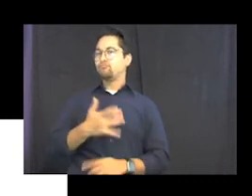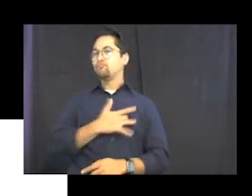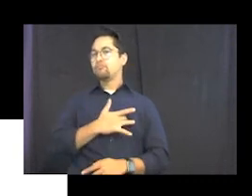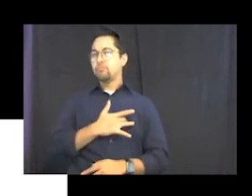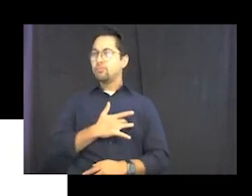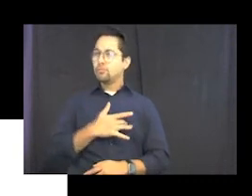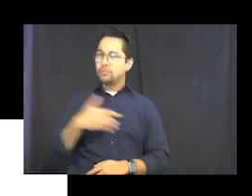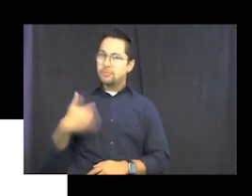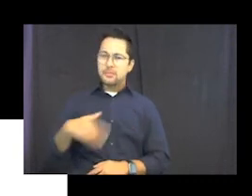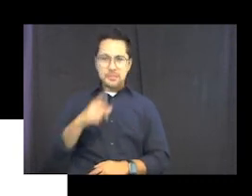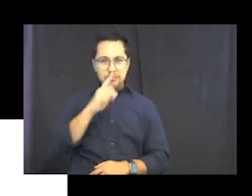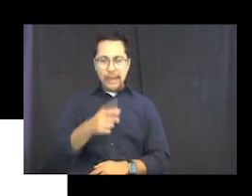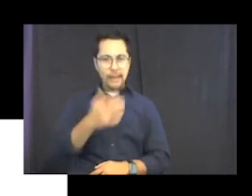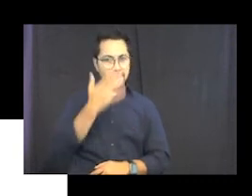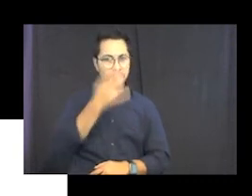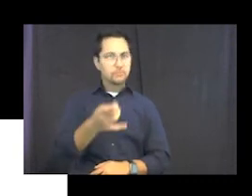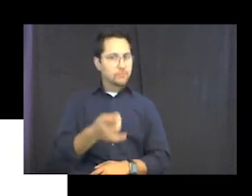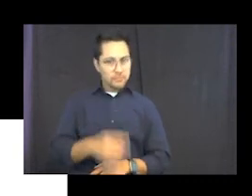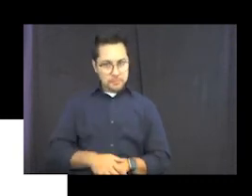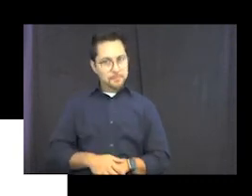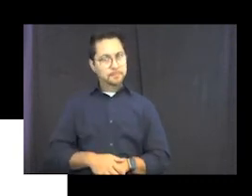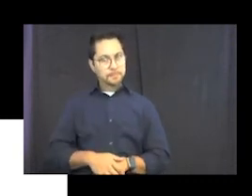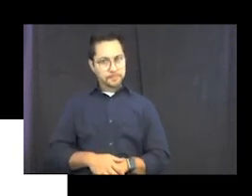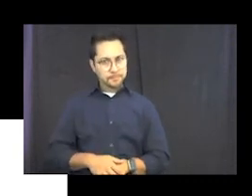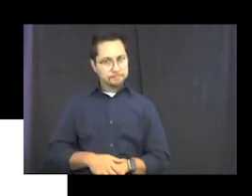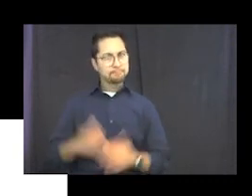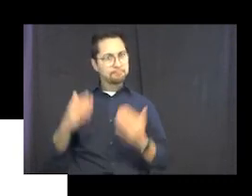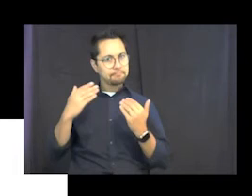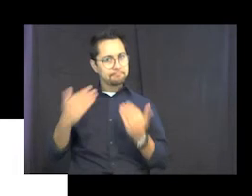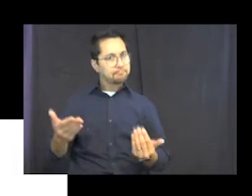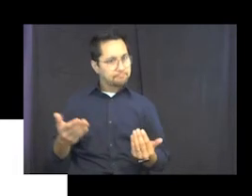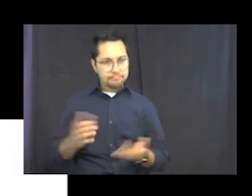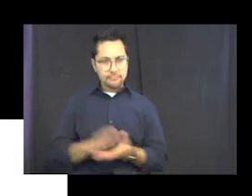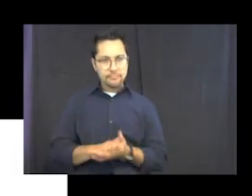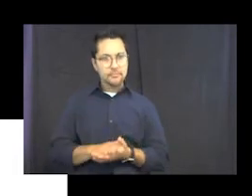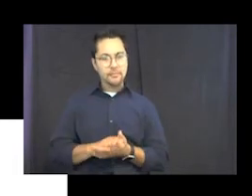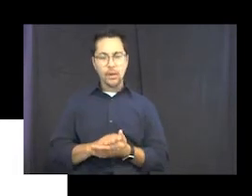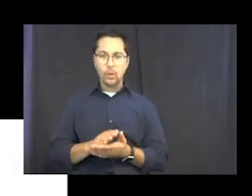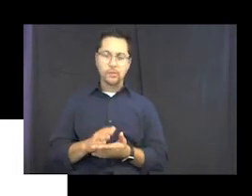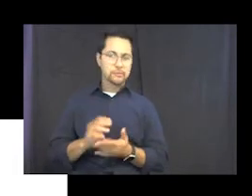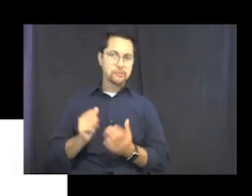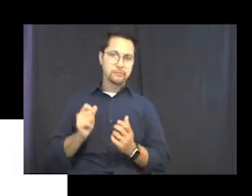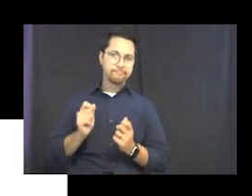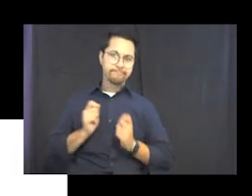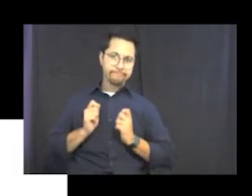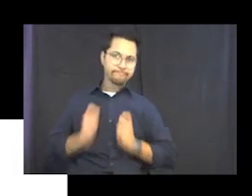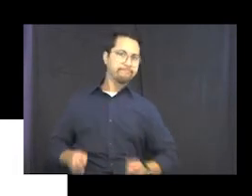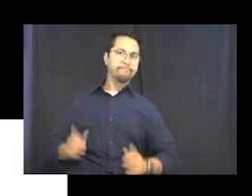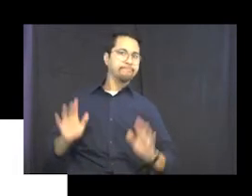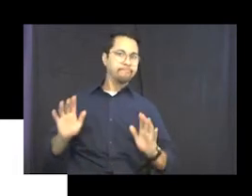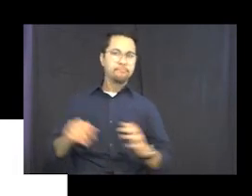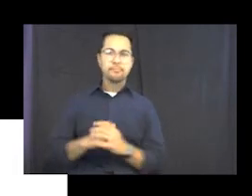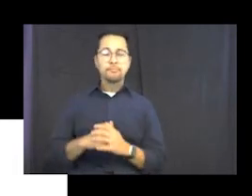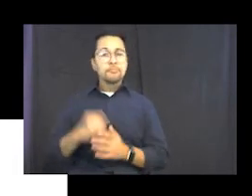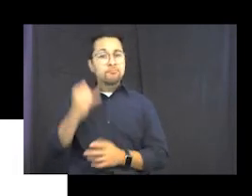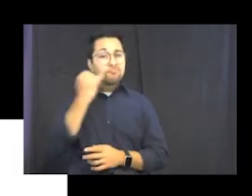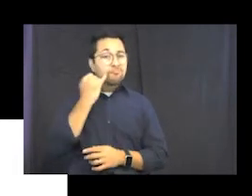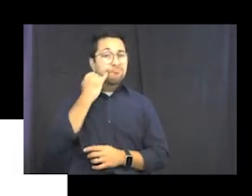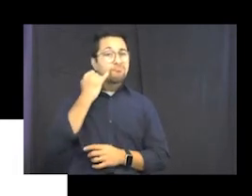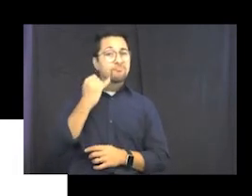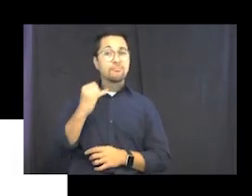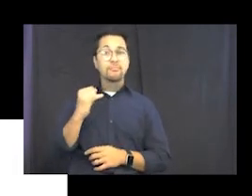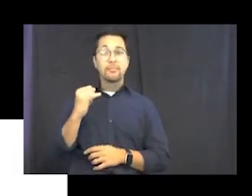very interesting to me, of just going ahead and taking the risk. And, if all